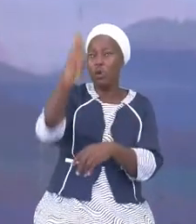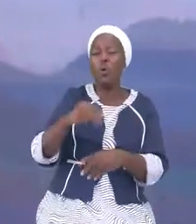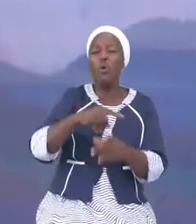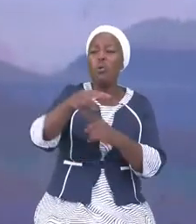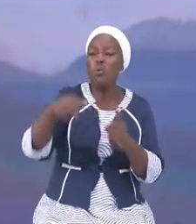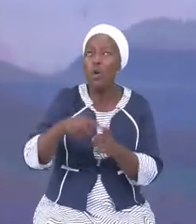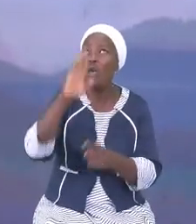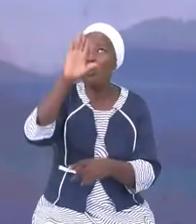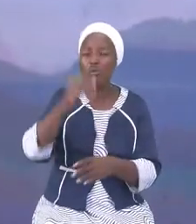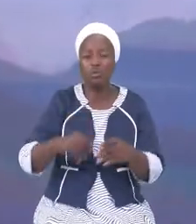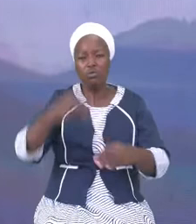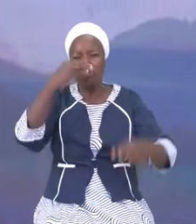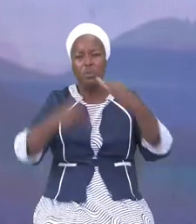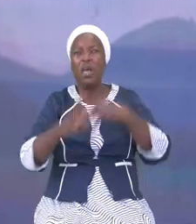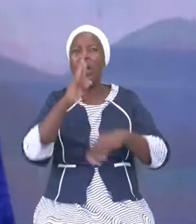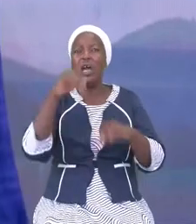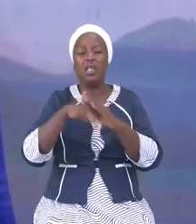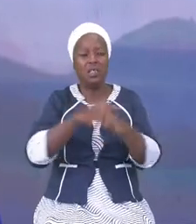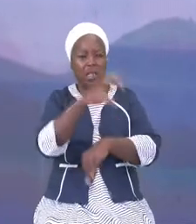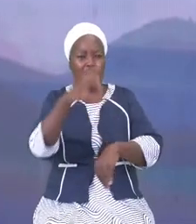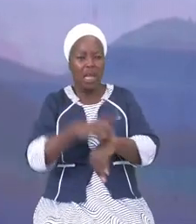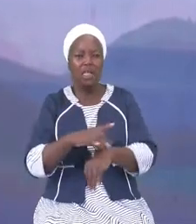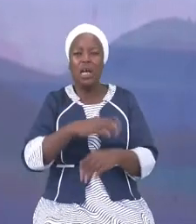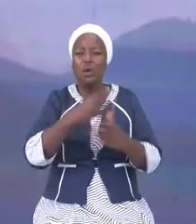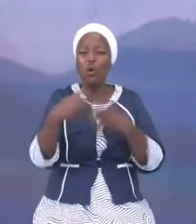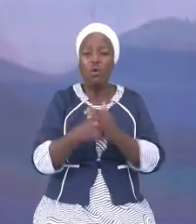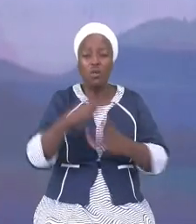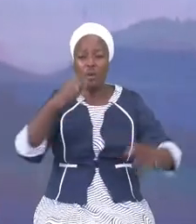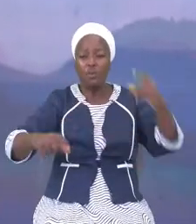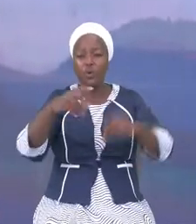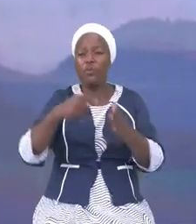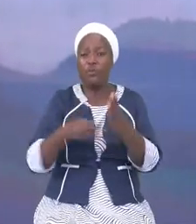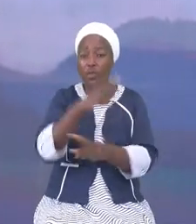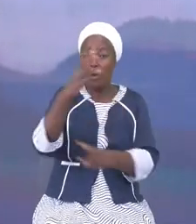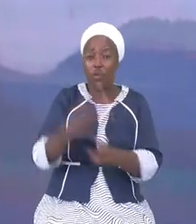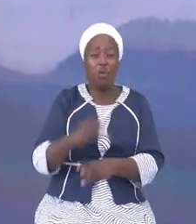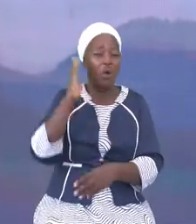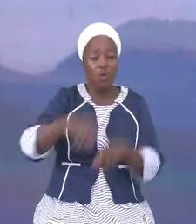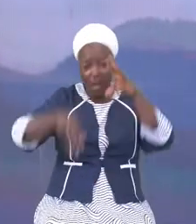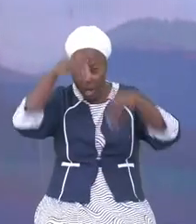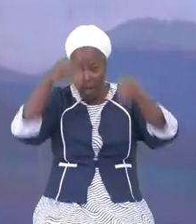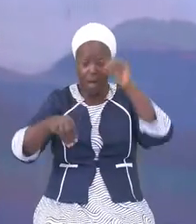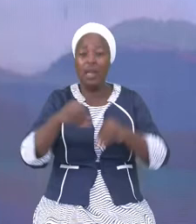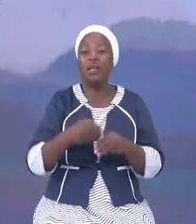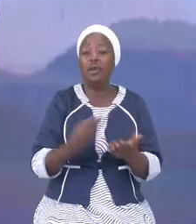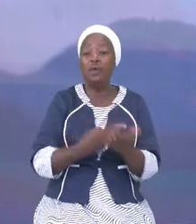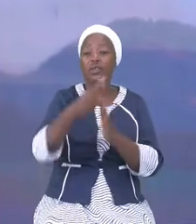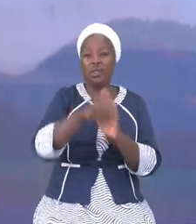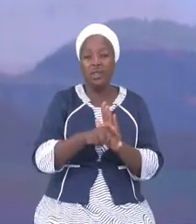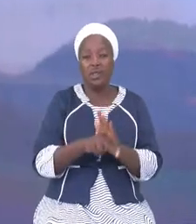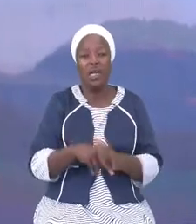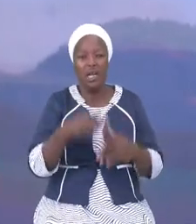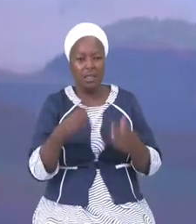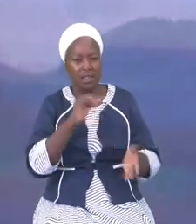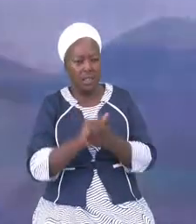thy judgments are in the earth, the inhabitants of the world will learn righteousness. That's what he